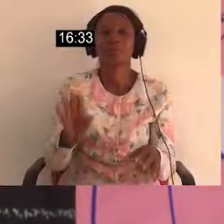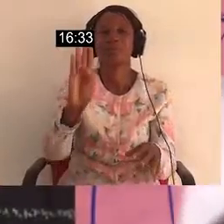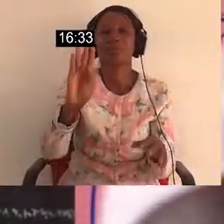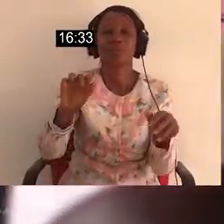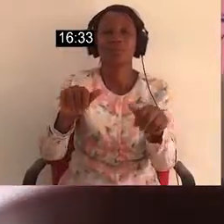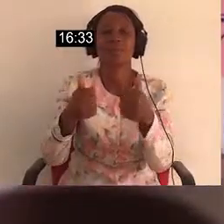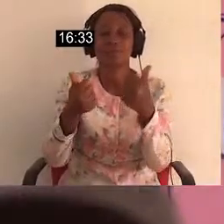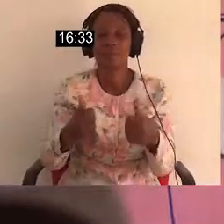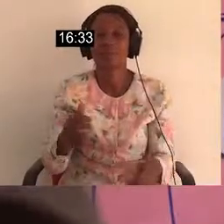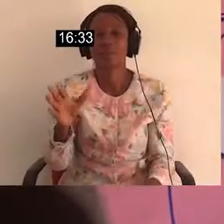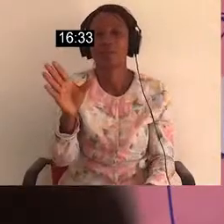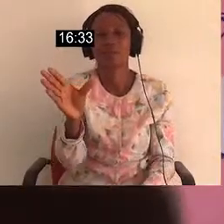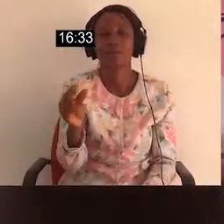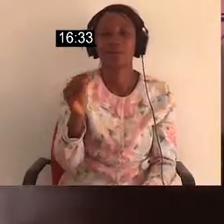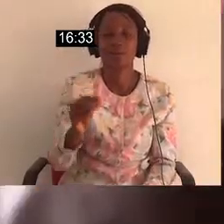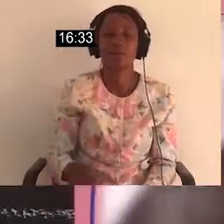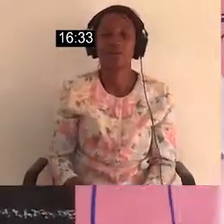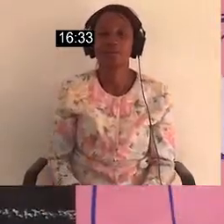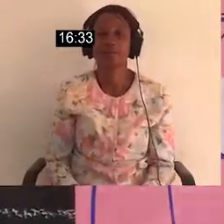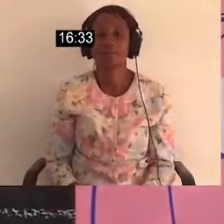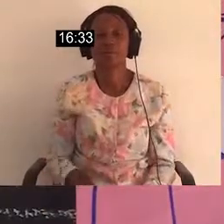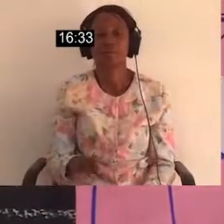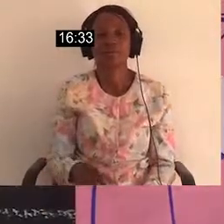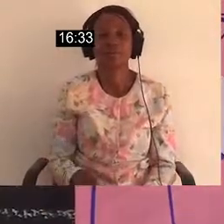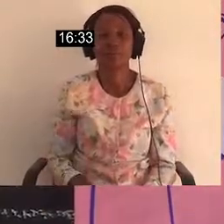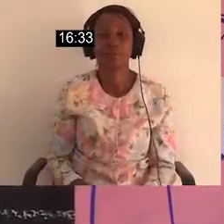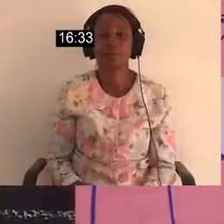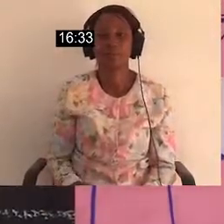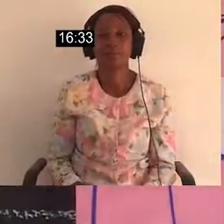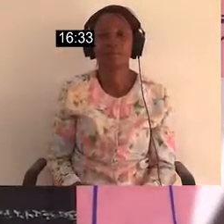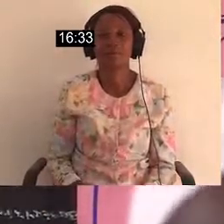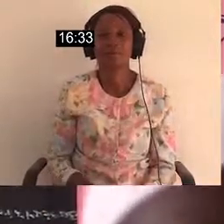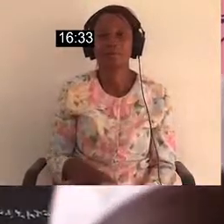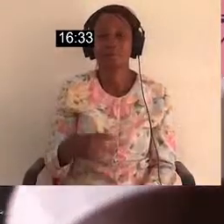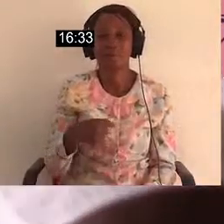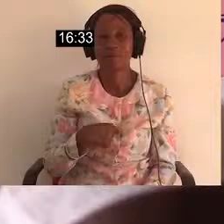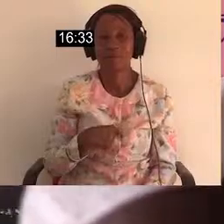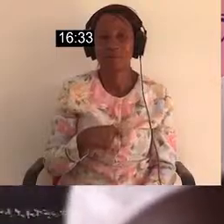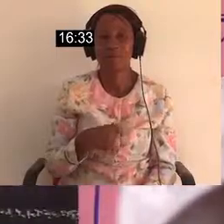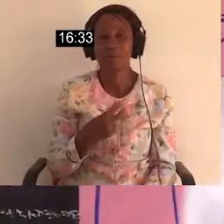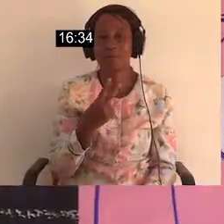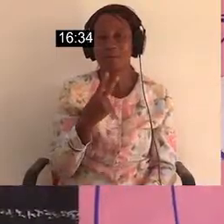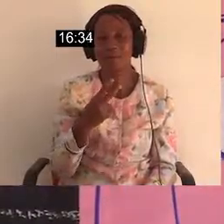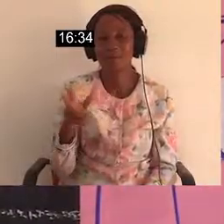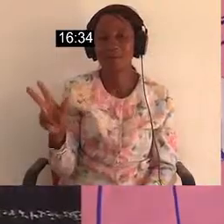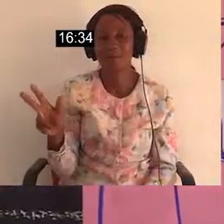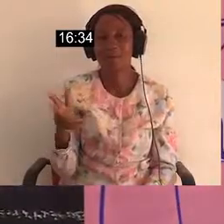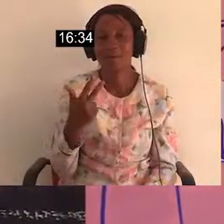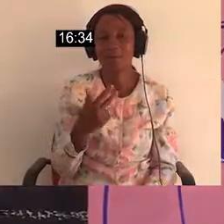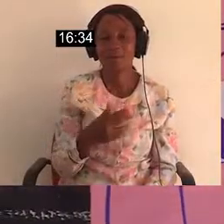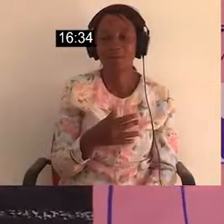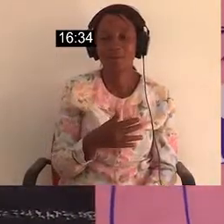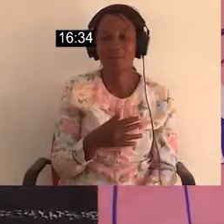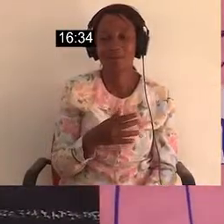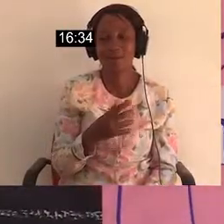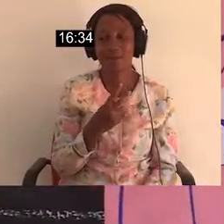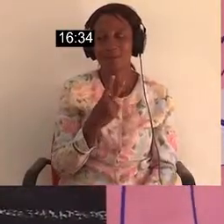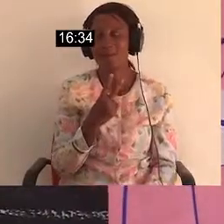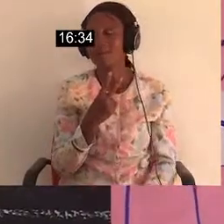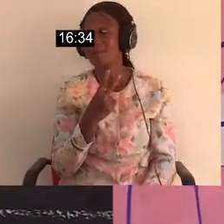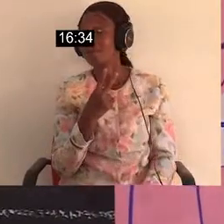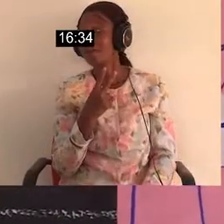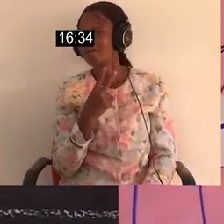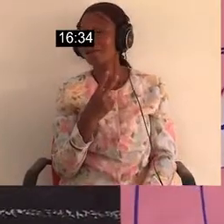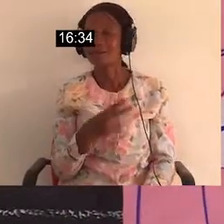And it begins with, you will listen. I will spy. When I spy with